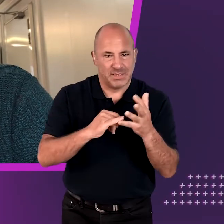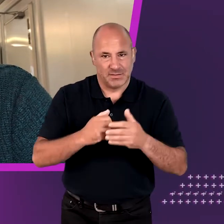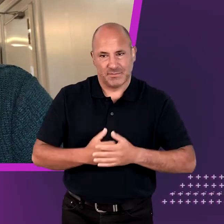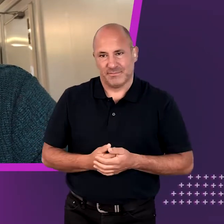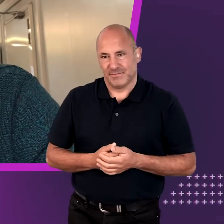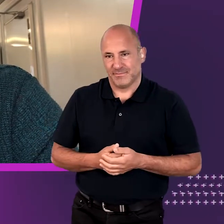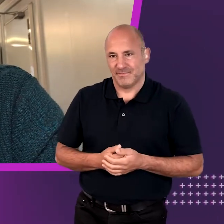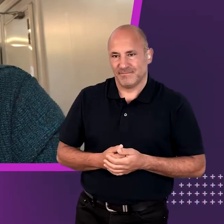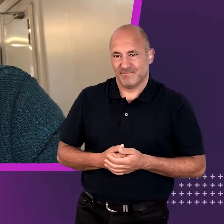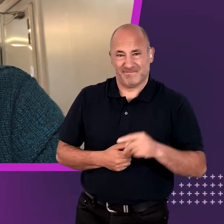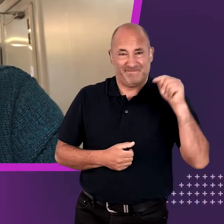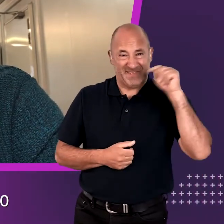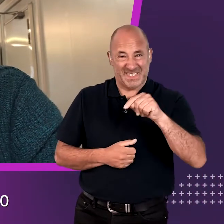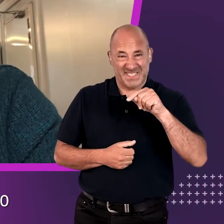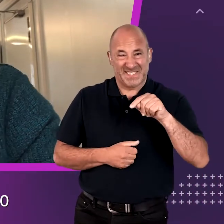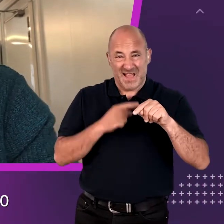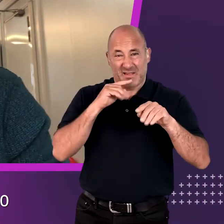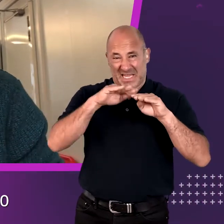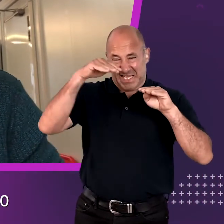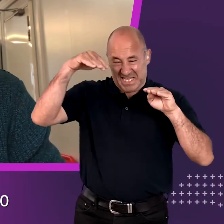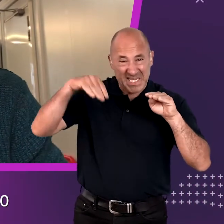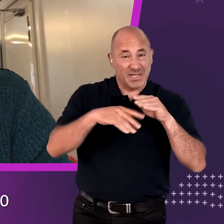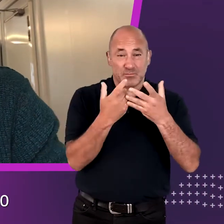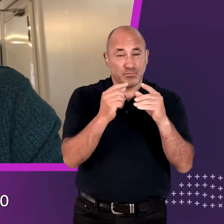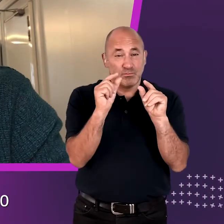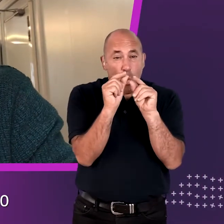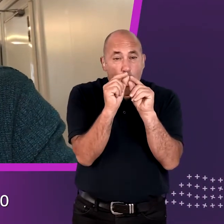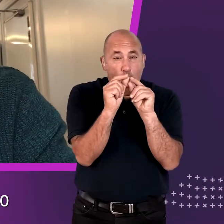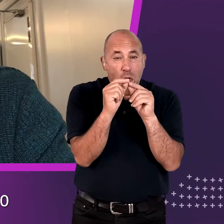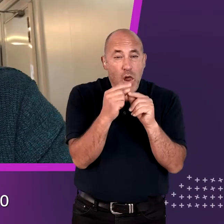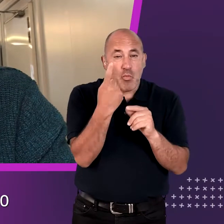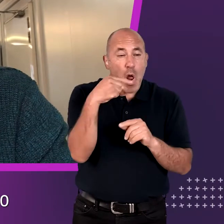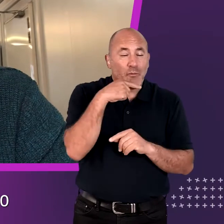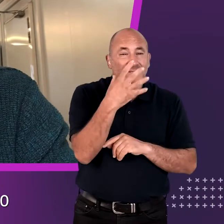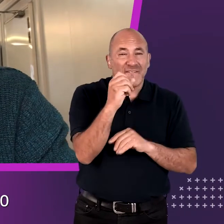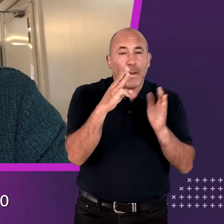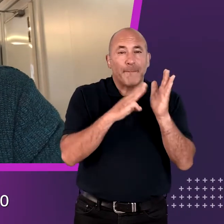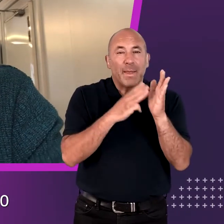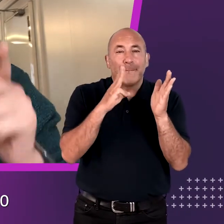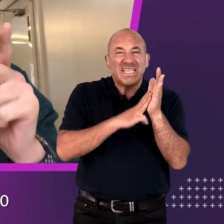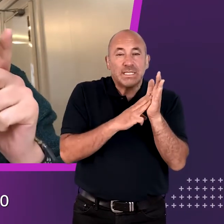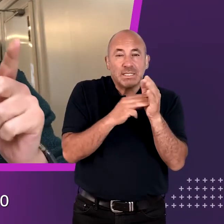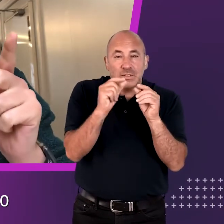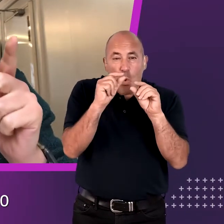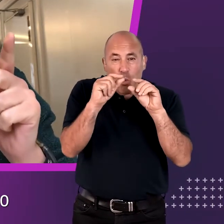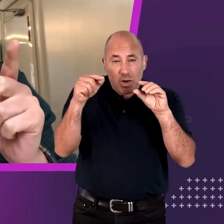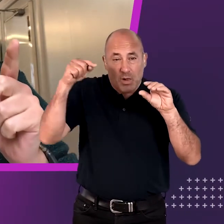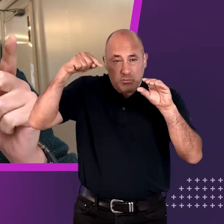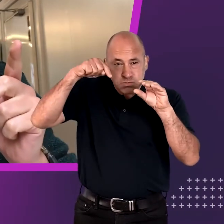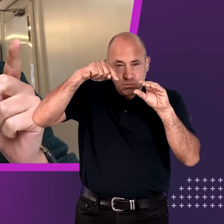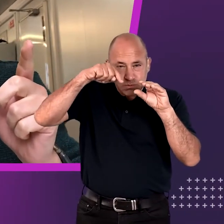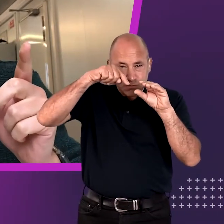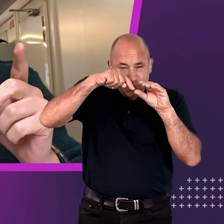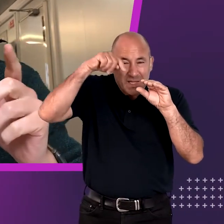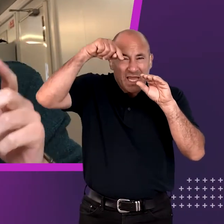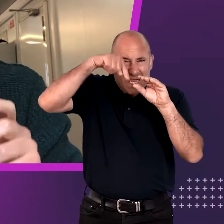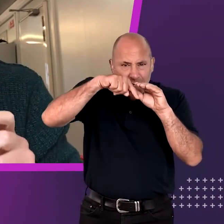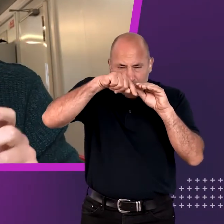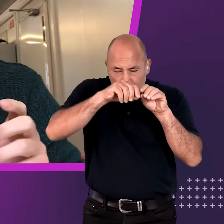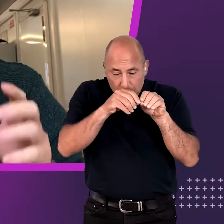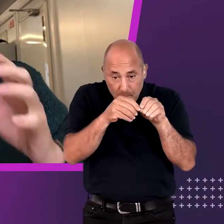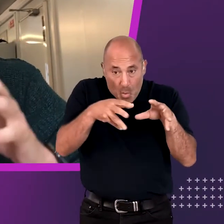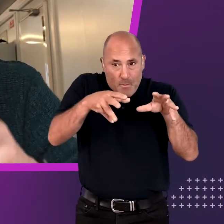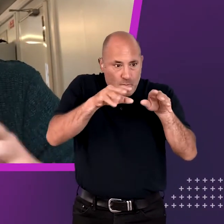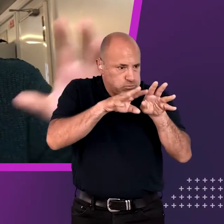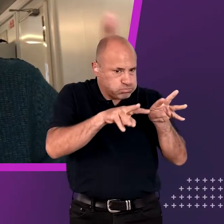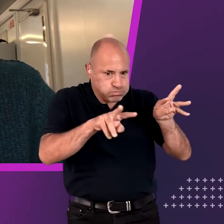machine called Prometheus. Now this can go into those unexplored spaces through a 150mm borehole, and then once